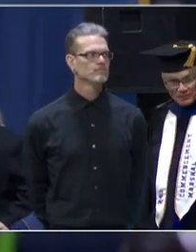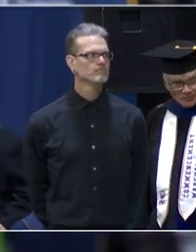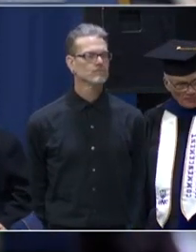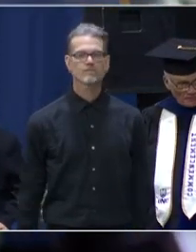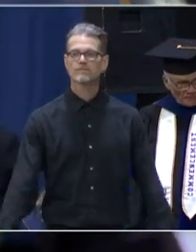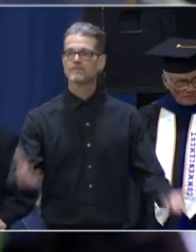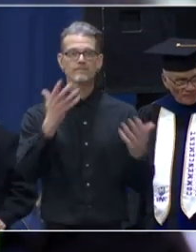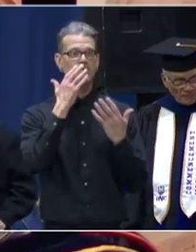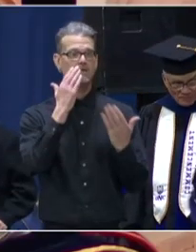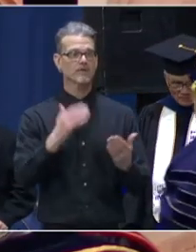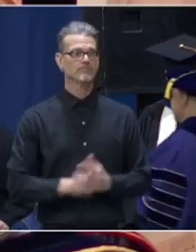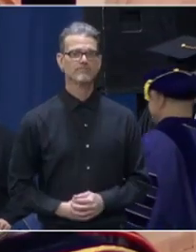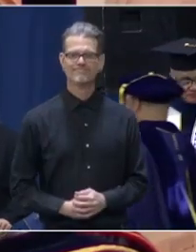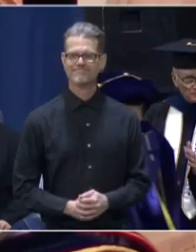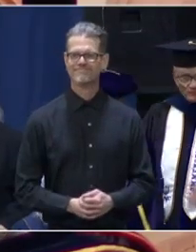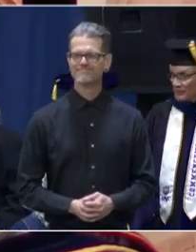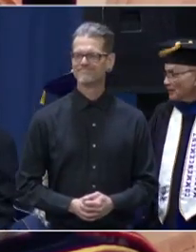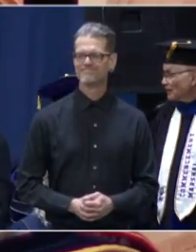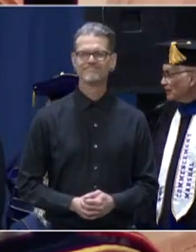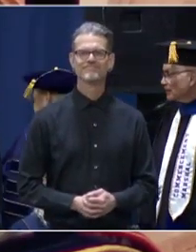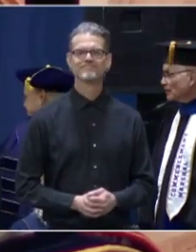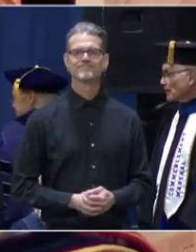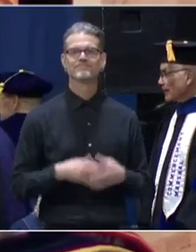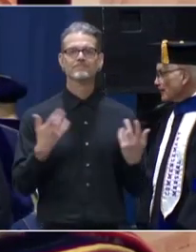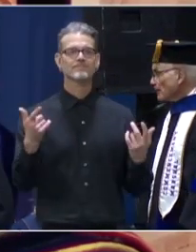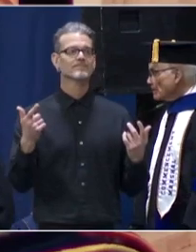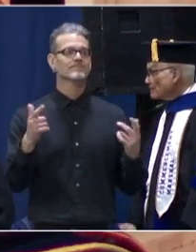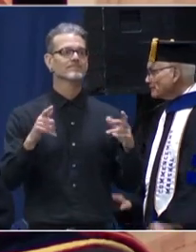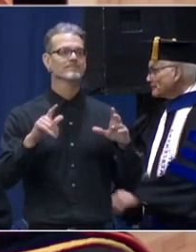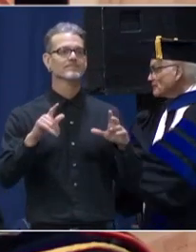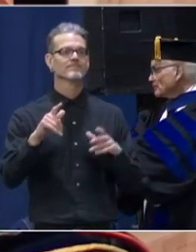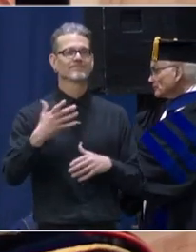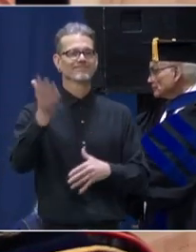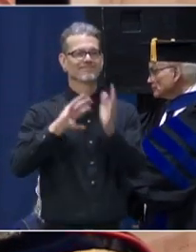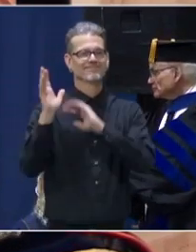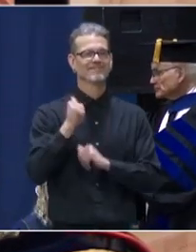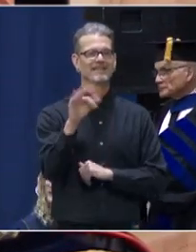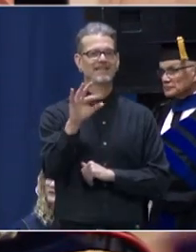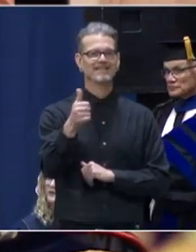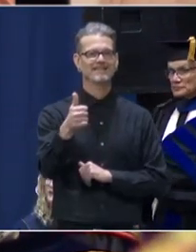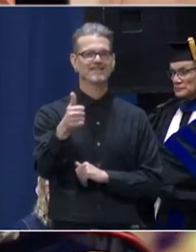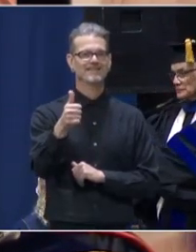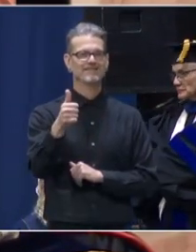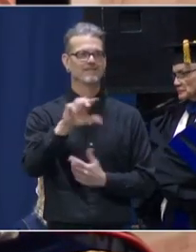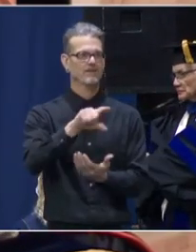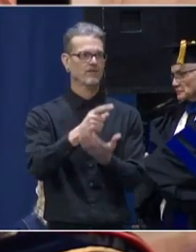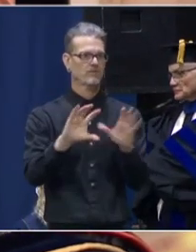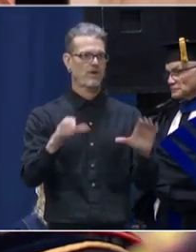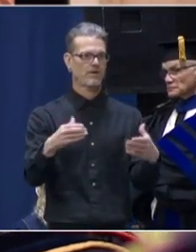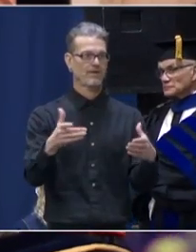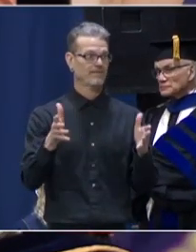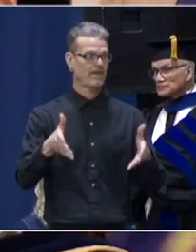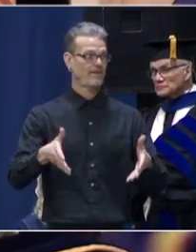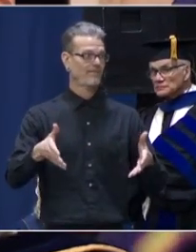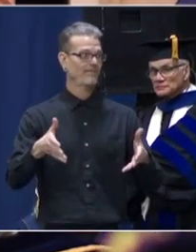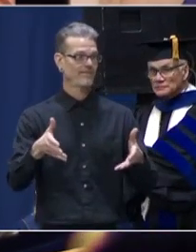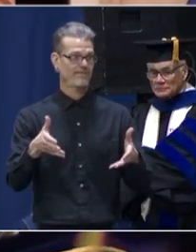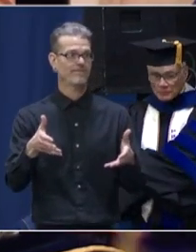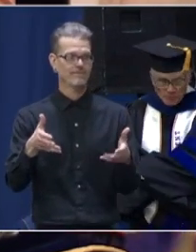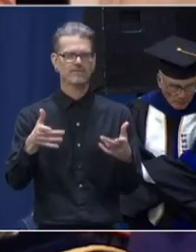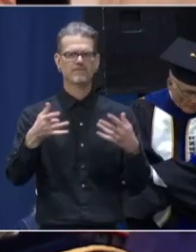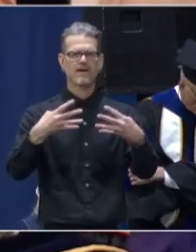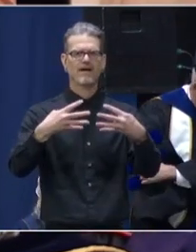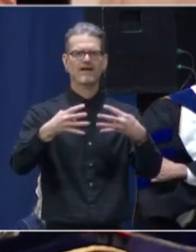Thank you. The graduating class of 1910 left as a gift to the university an entry